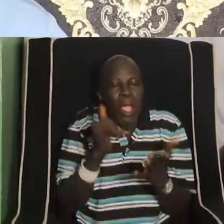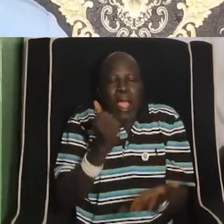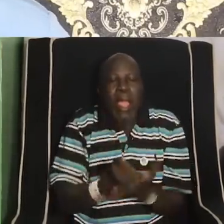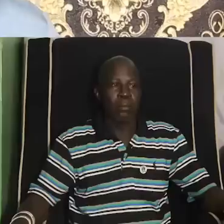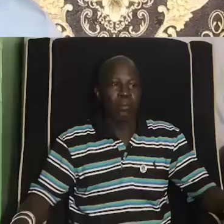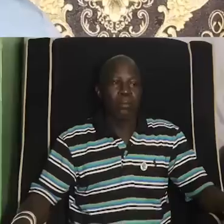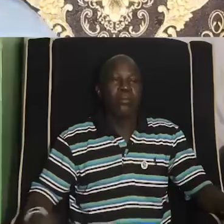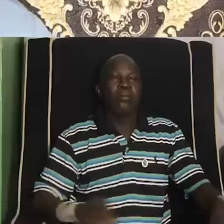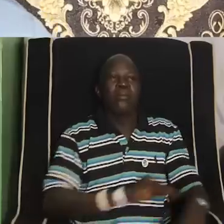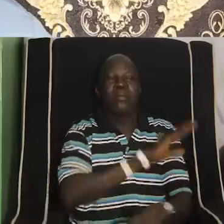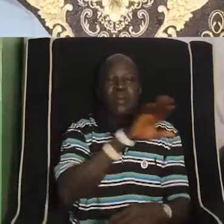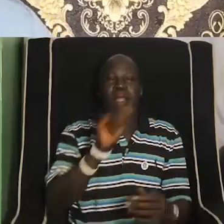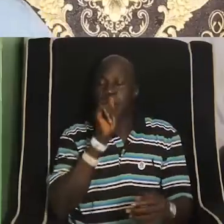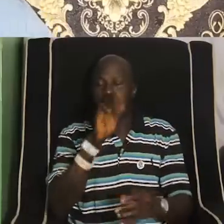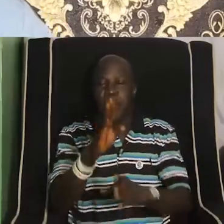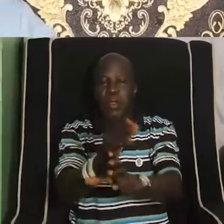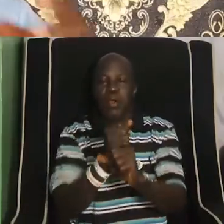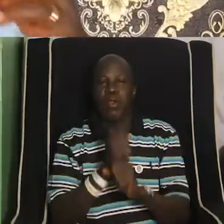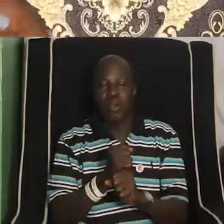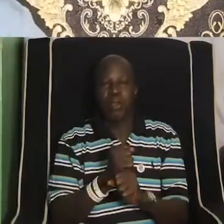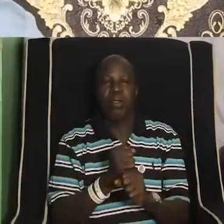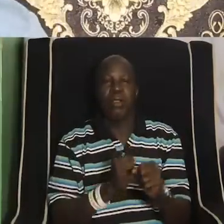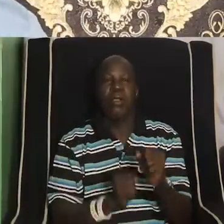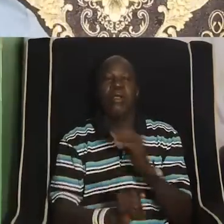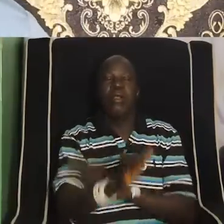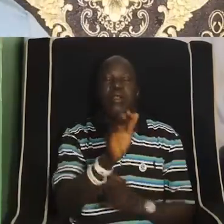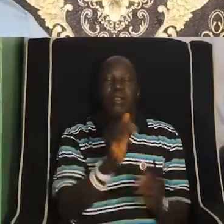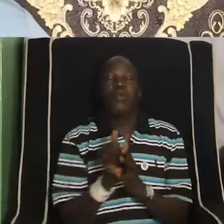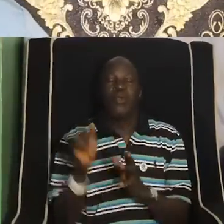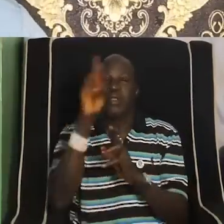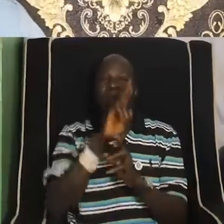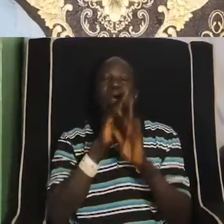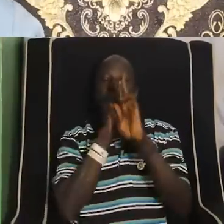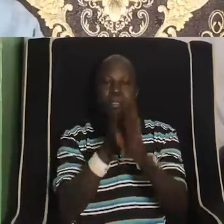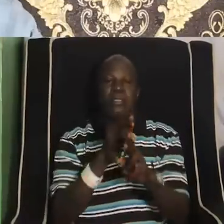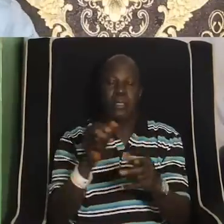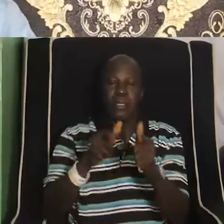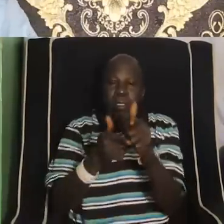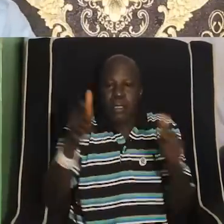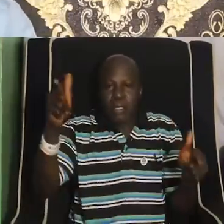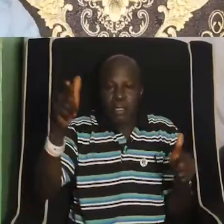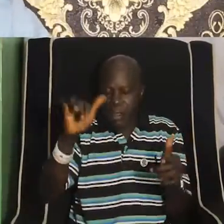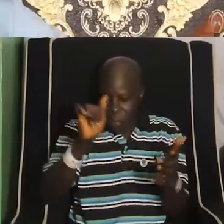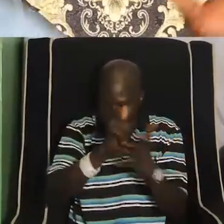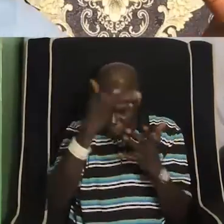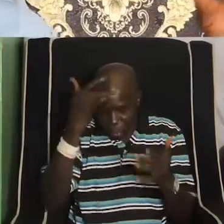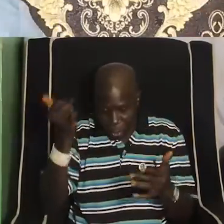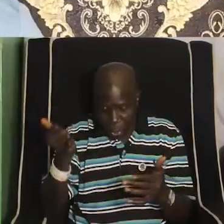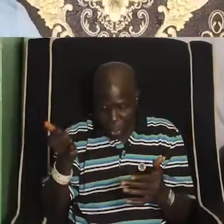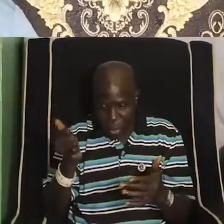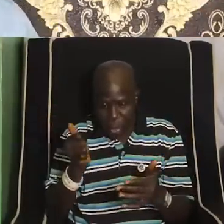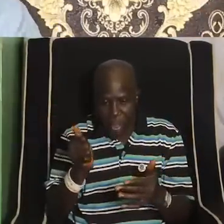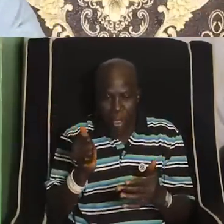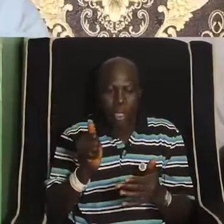our faith. Sikie si. And behold. Olorun dem fi down la. God answered greatly. Nitori wi pe. Because. O lo pelu majemu